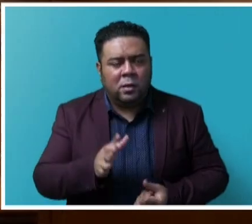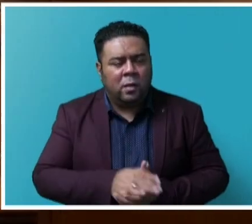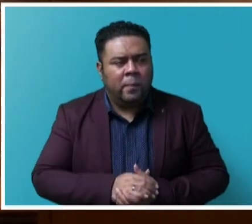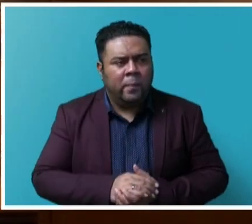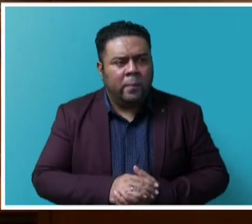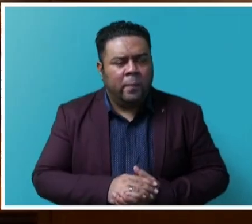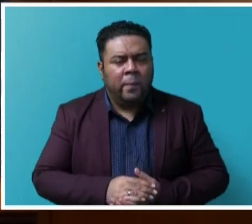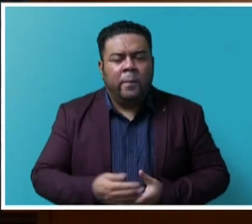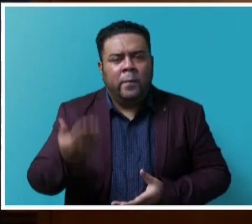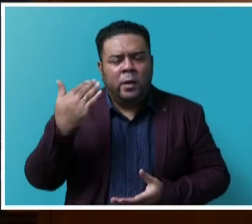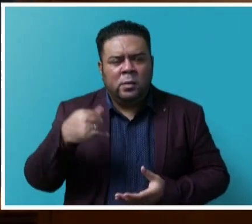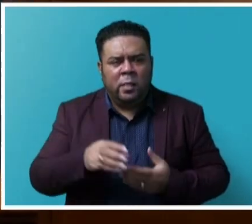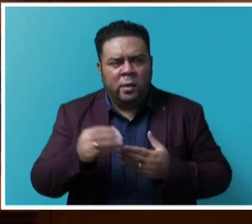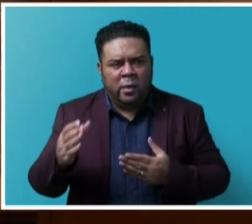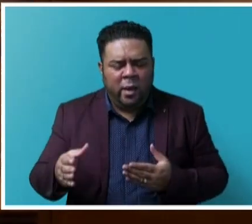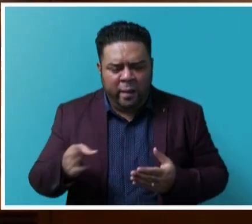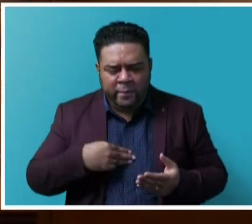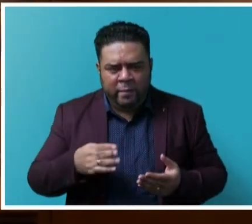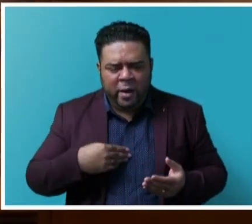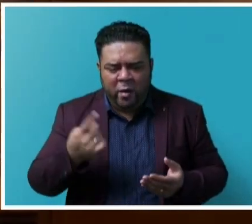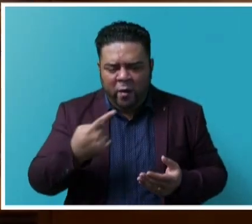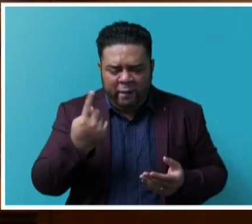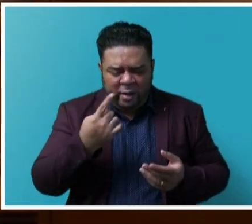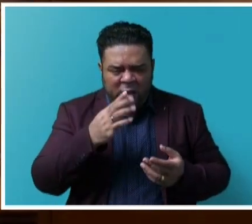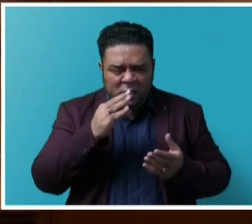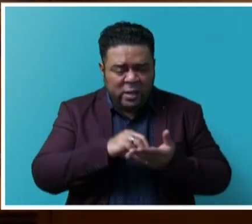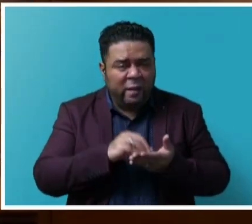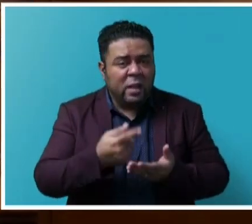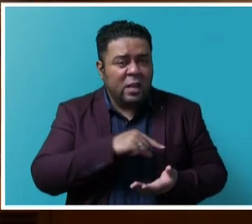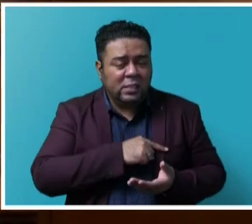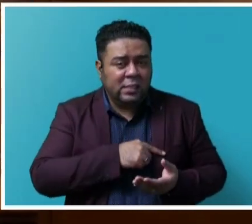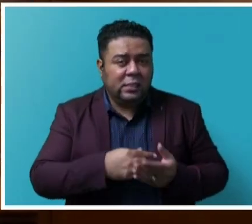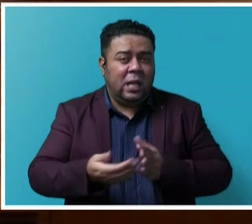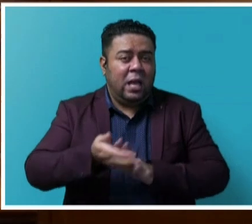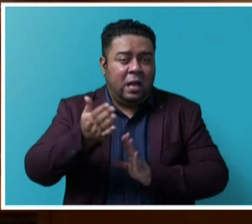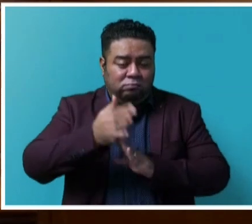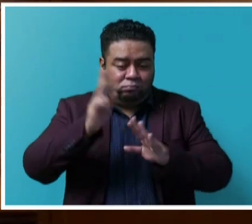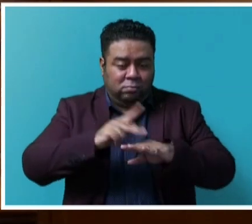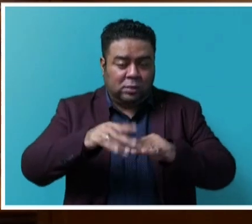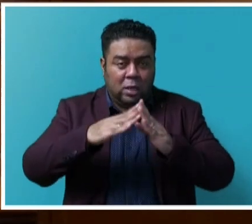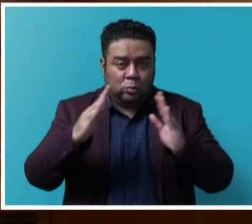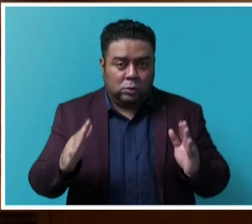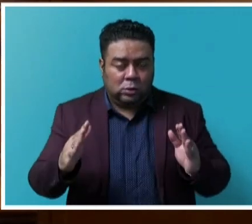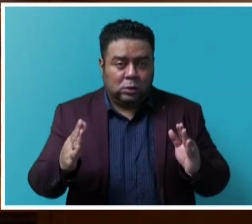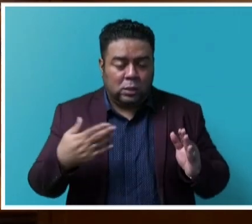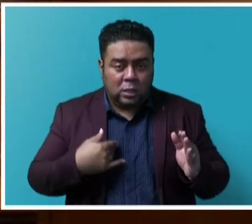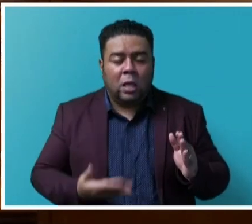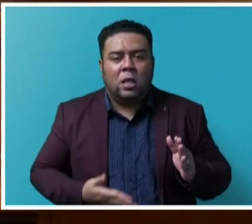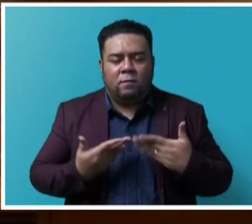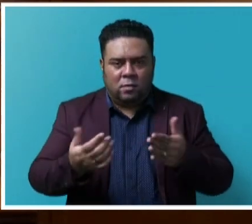our past leaders, and members who have served in this august house. They laid the